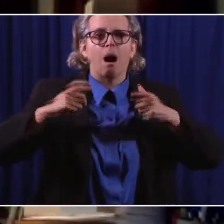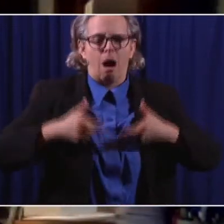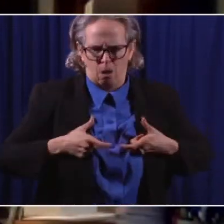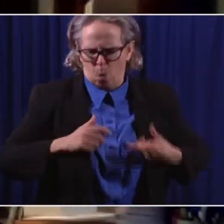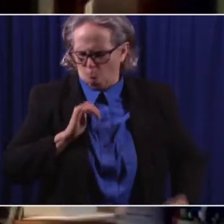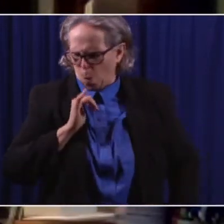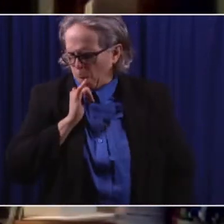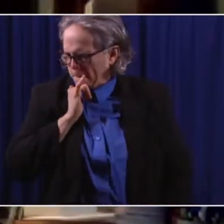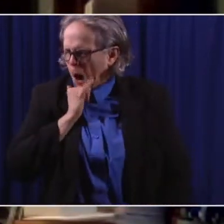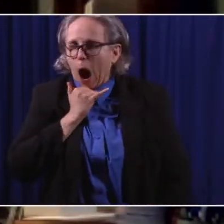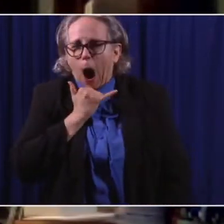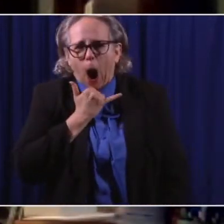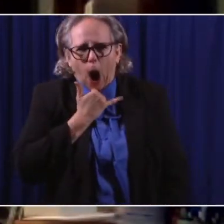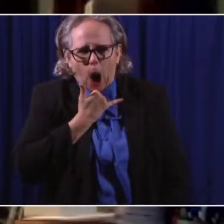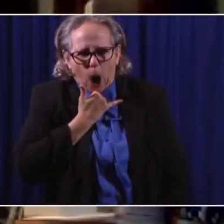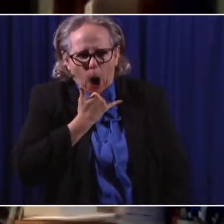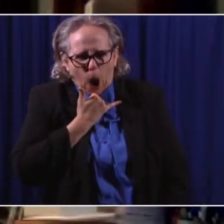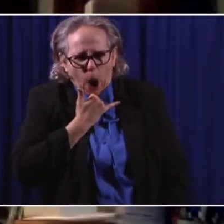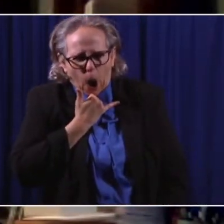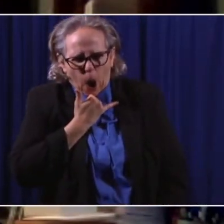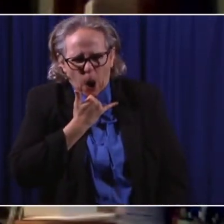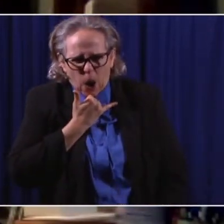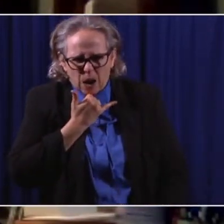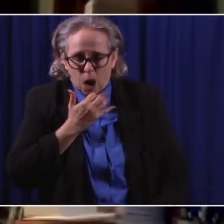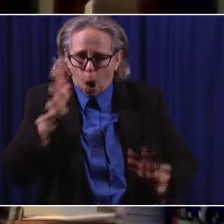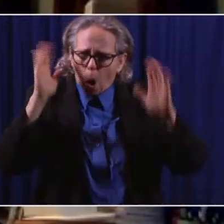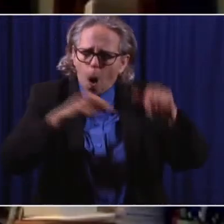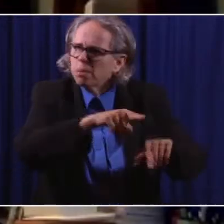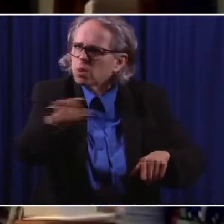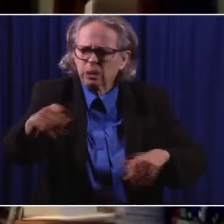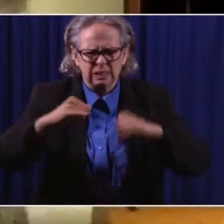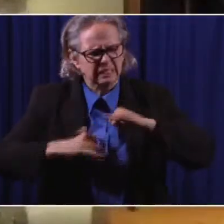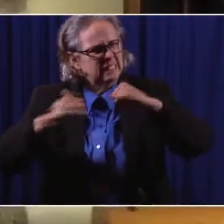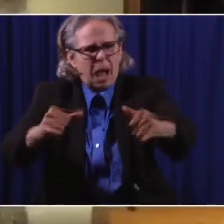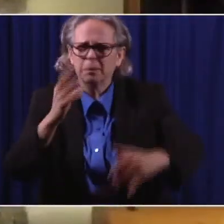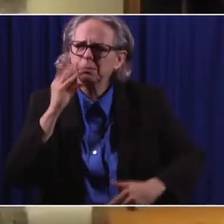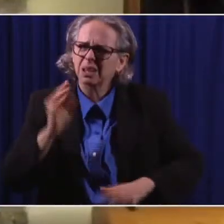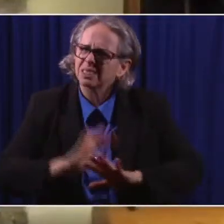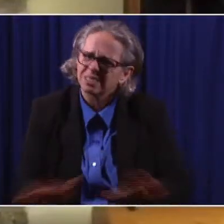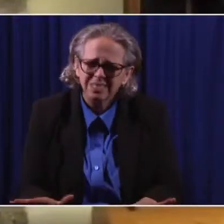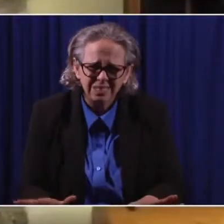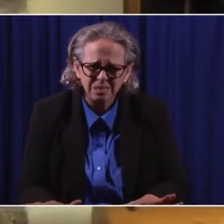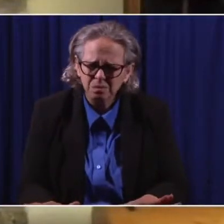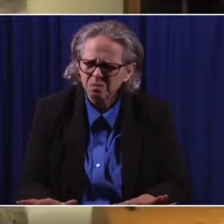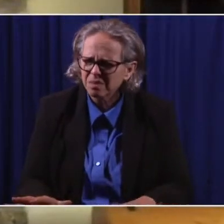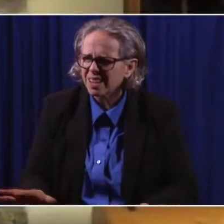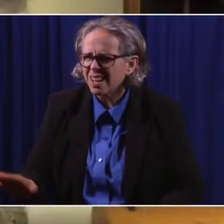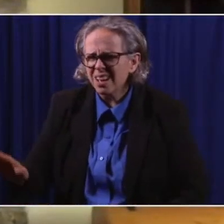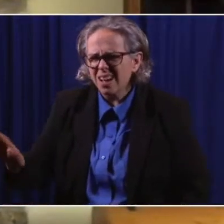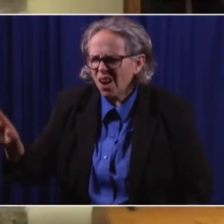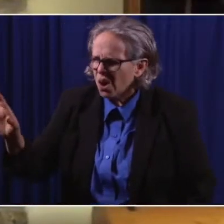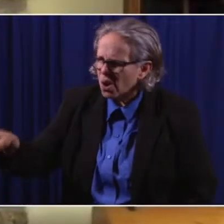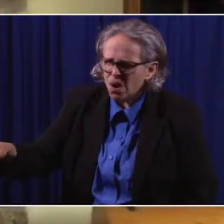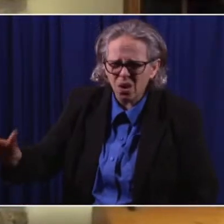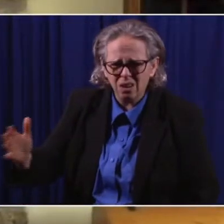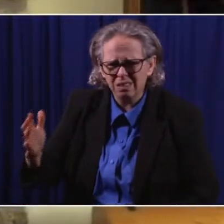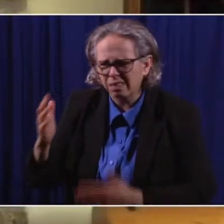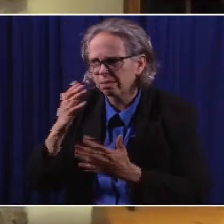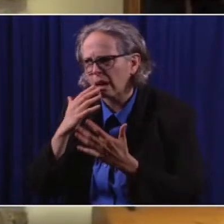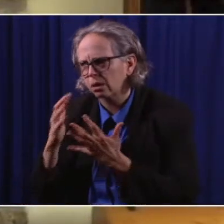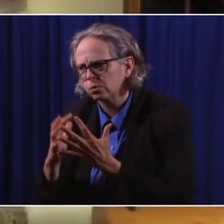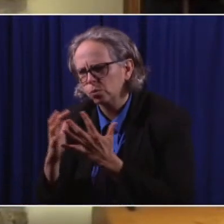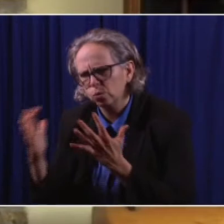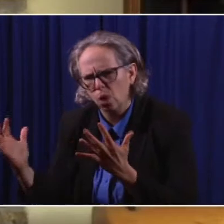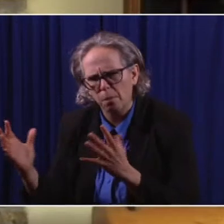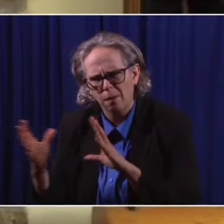no other Americans have to go through. Well, thank you so much for not only being on our